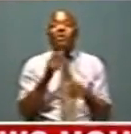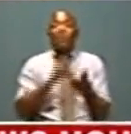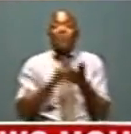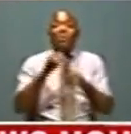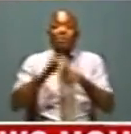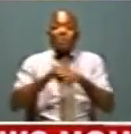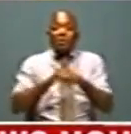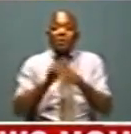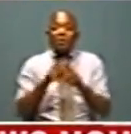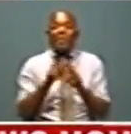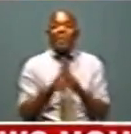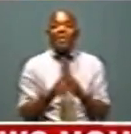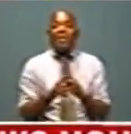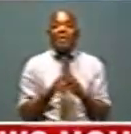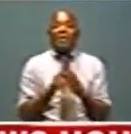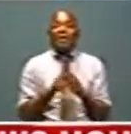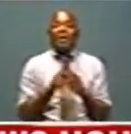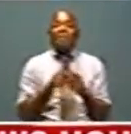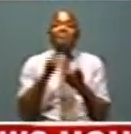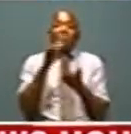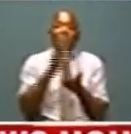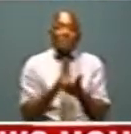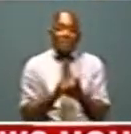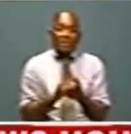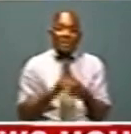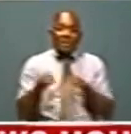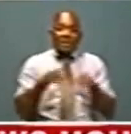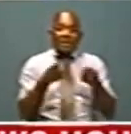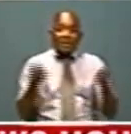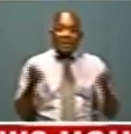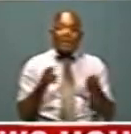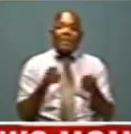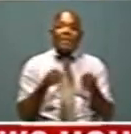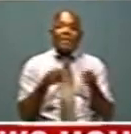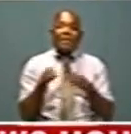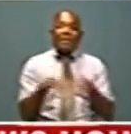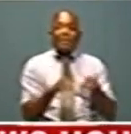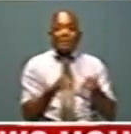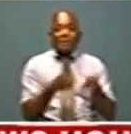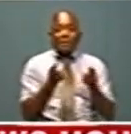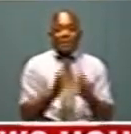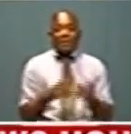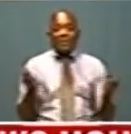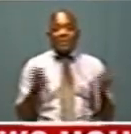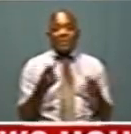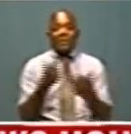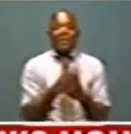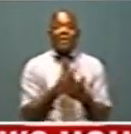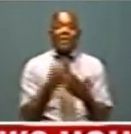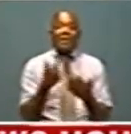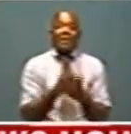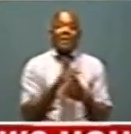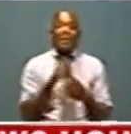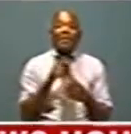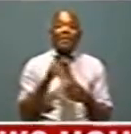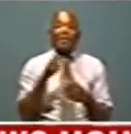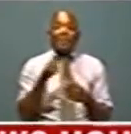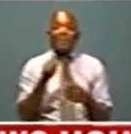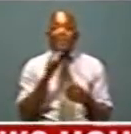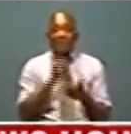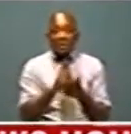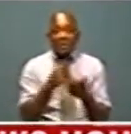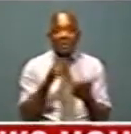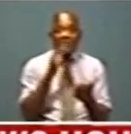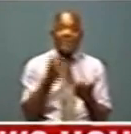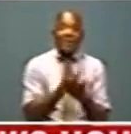treatment are virally suppressed. The Acting Director General of Ghana AIDS Commission, Dr. Chema Itiahini, said